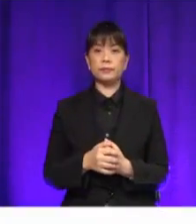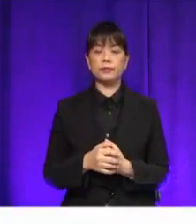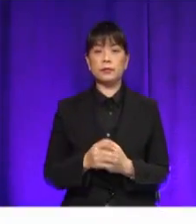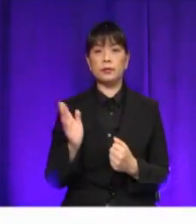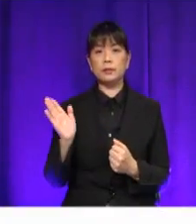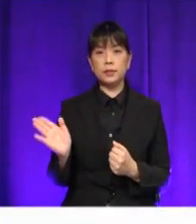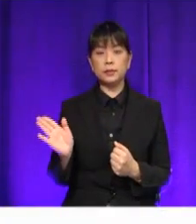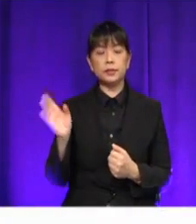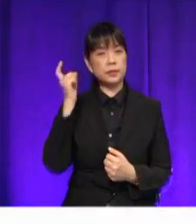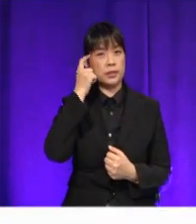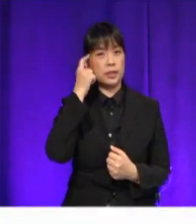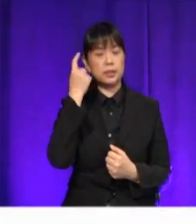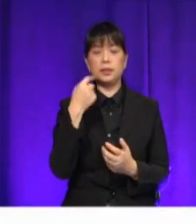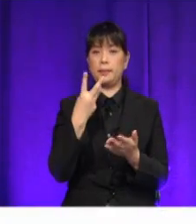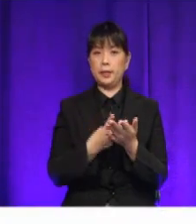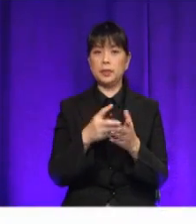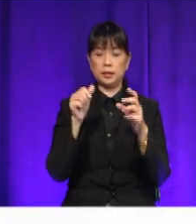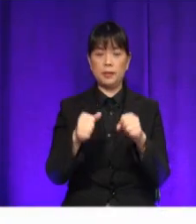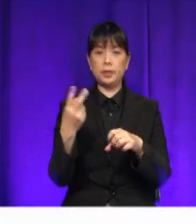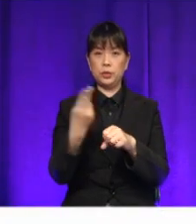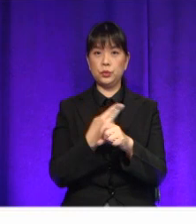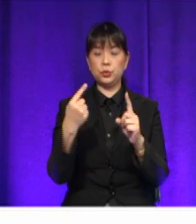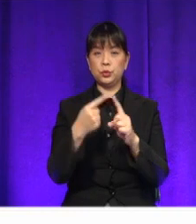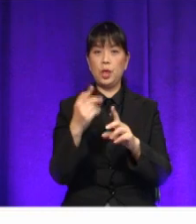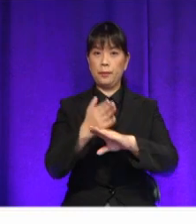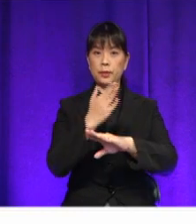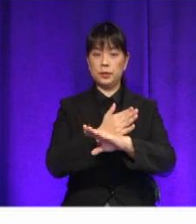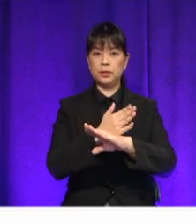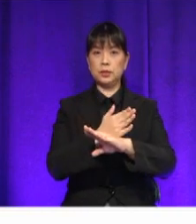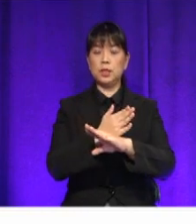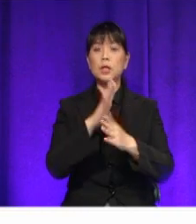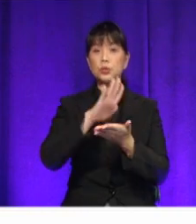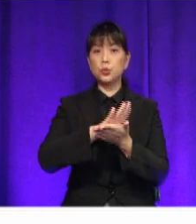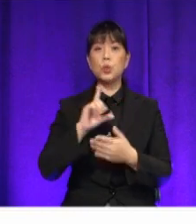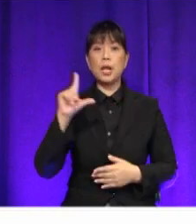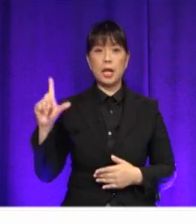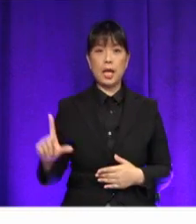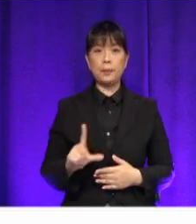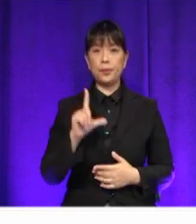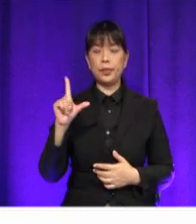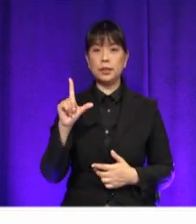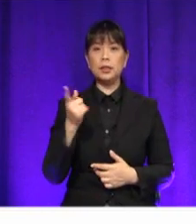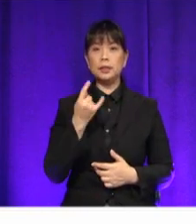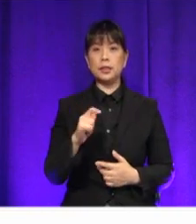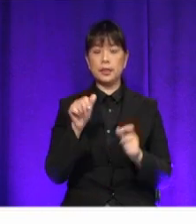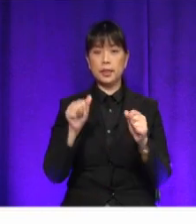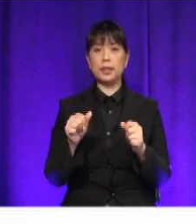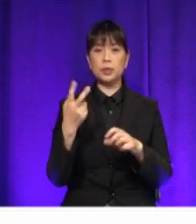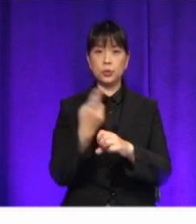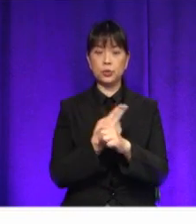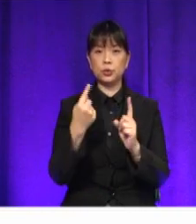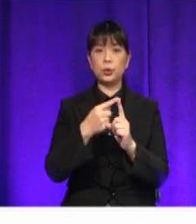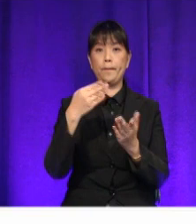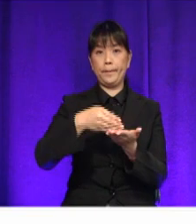Teacher, I think that the money can be used to upgrade the school library. Like they can use it to buy